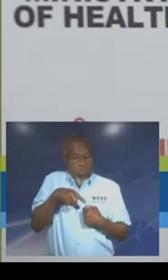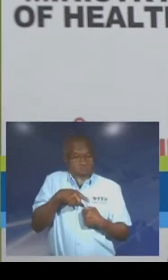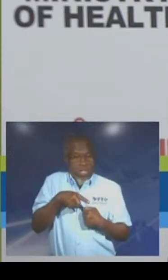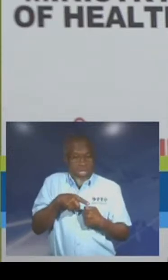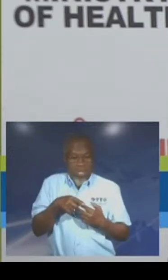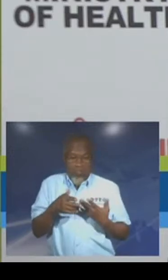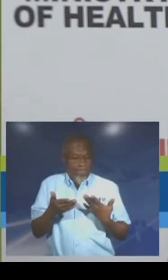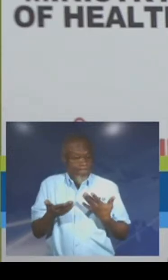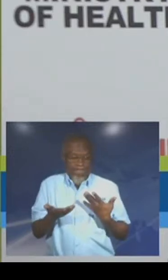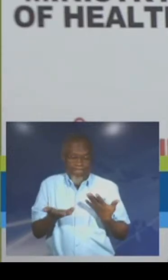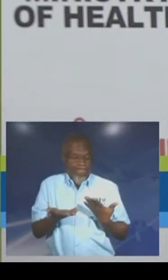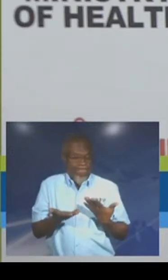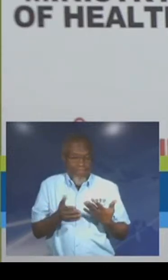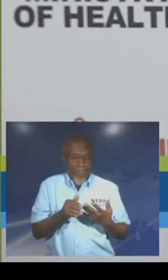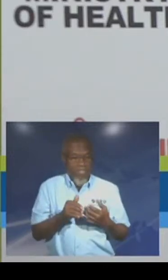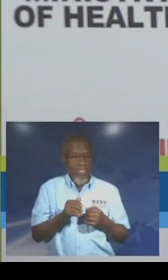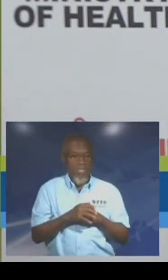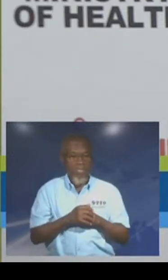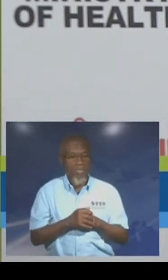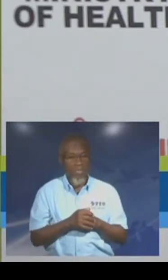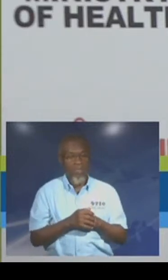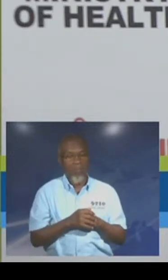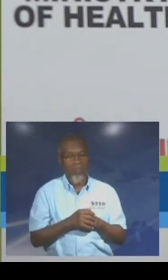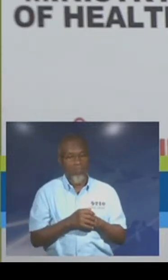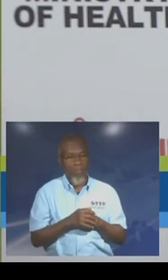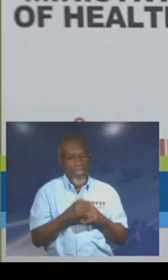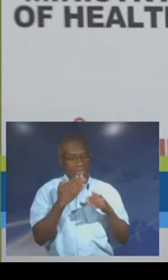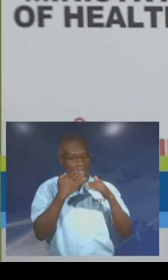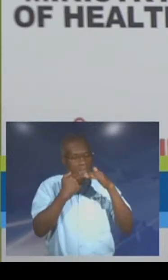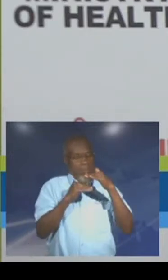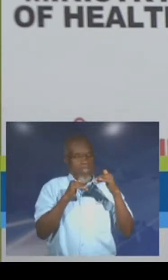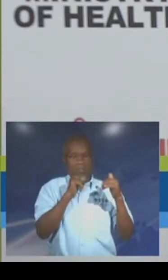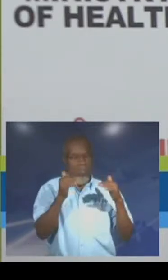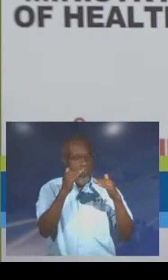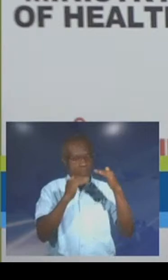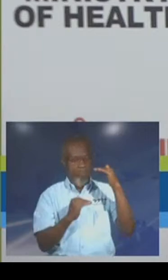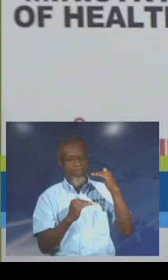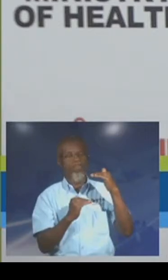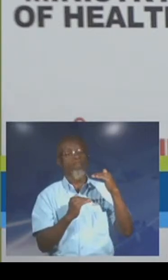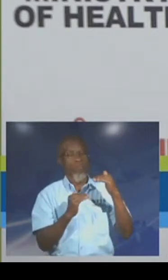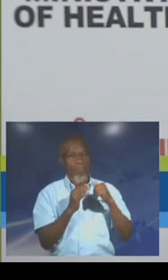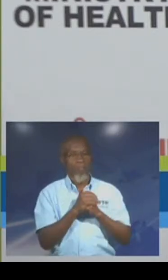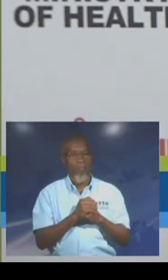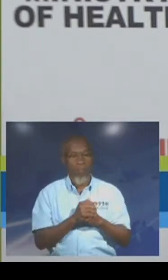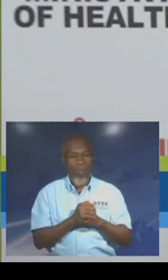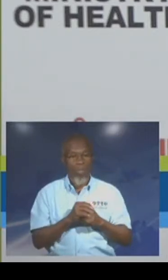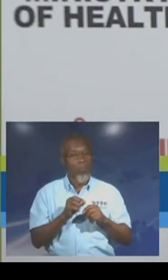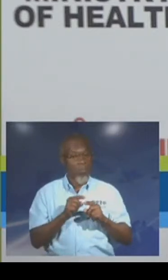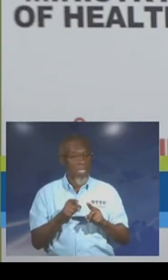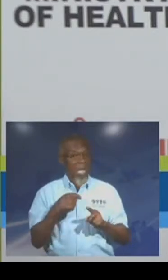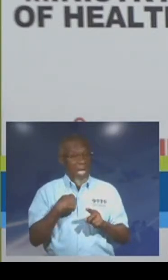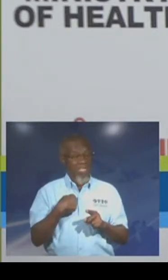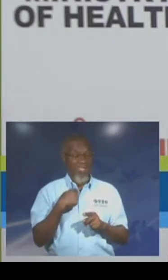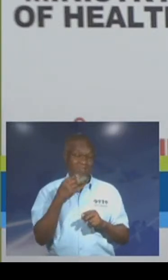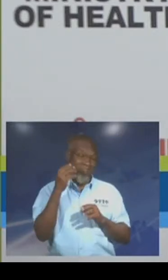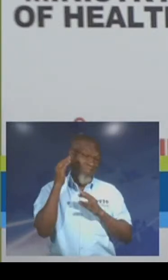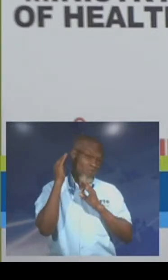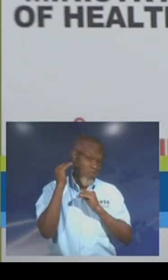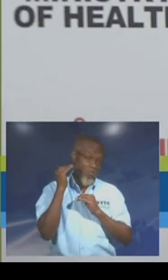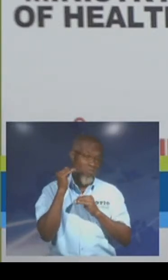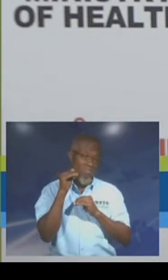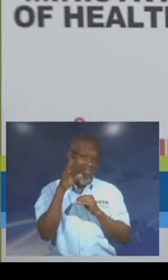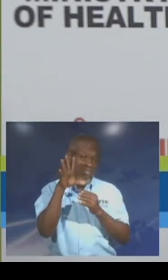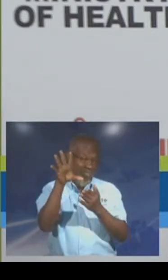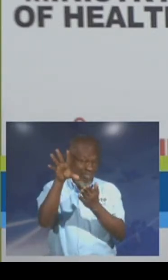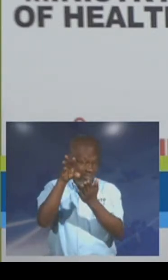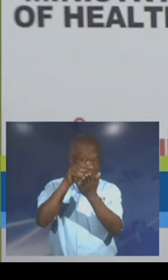disadvantage. That is regrettable. I would have thought that the lessons learned out of the